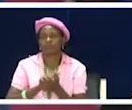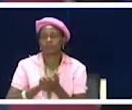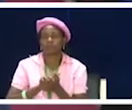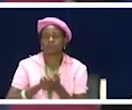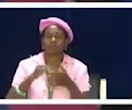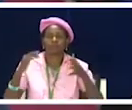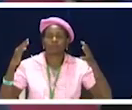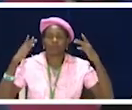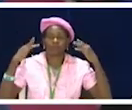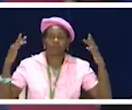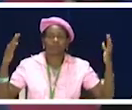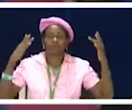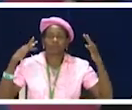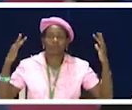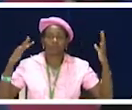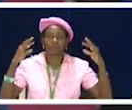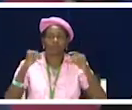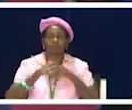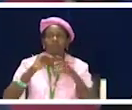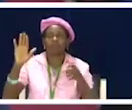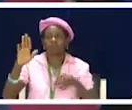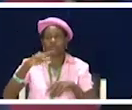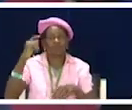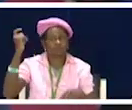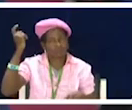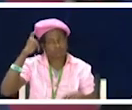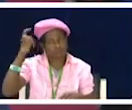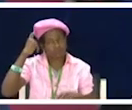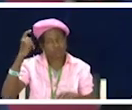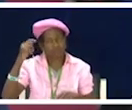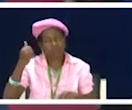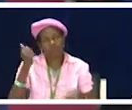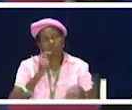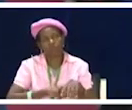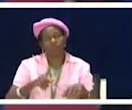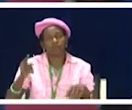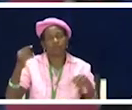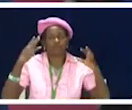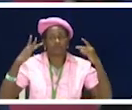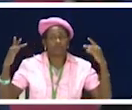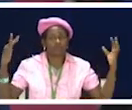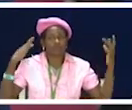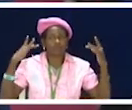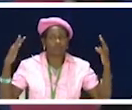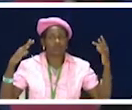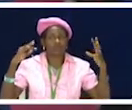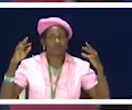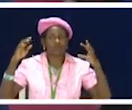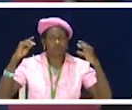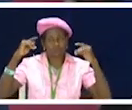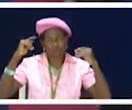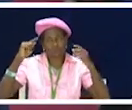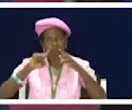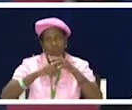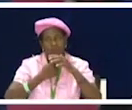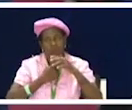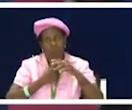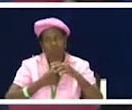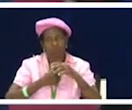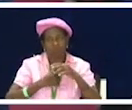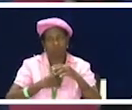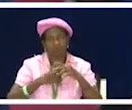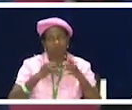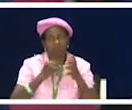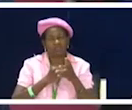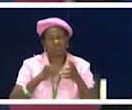noise in your head. He said, when the noise starts, like when you start the engine